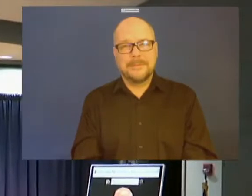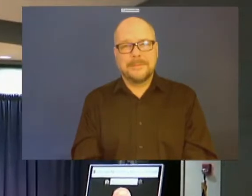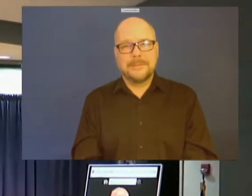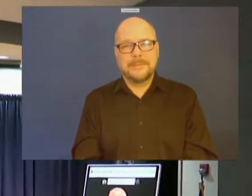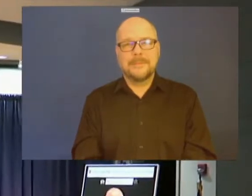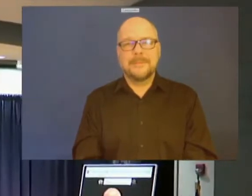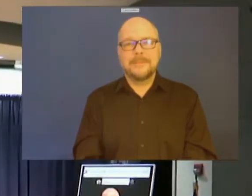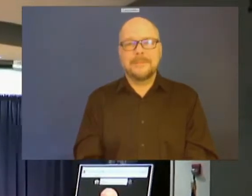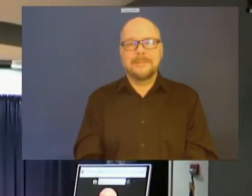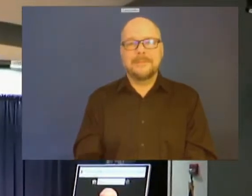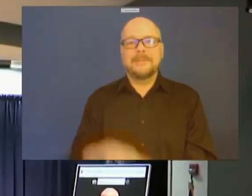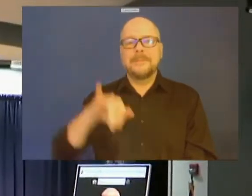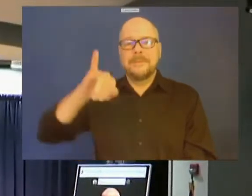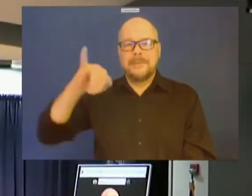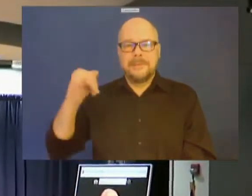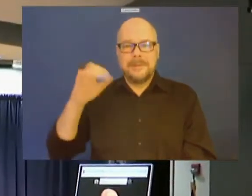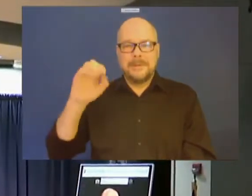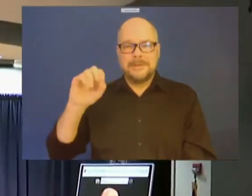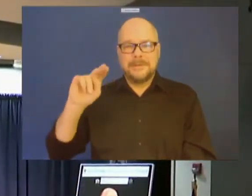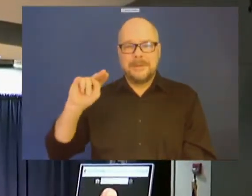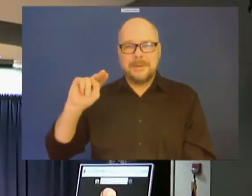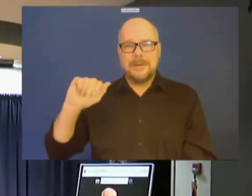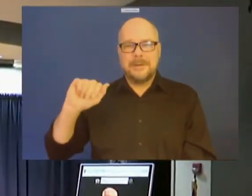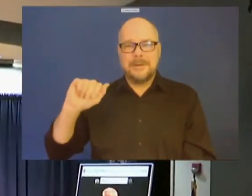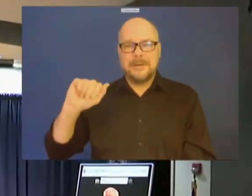Jonathan Nugent.